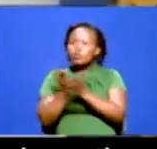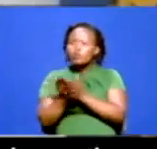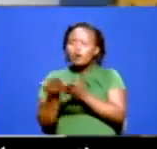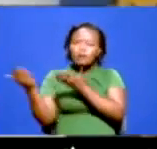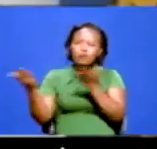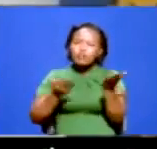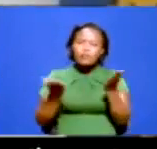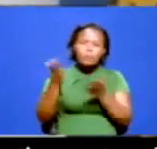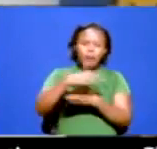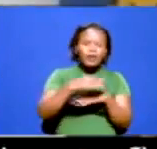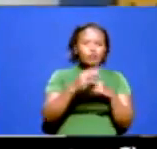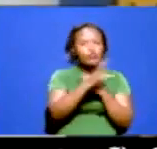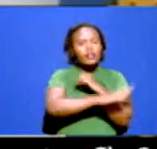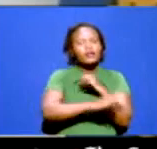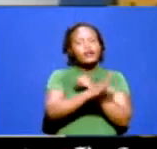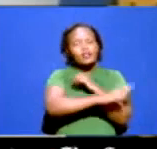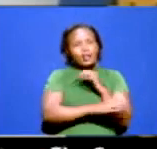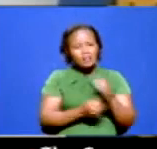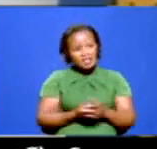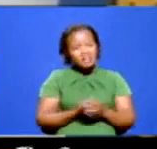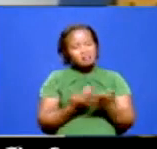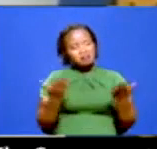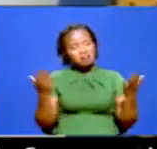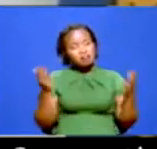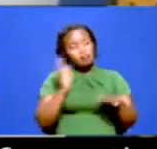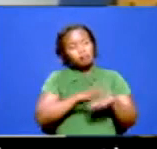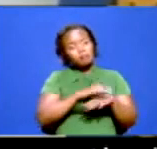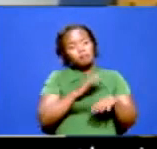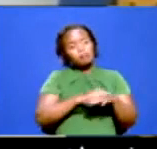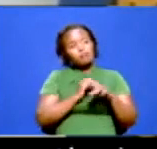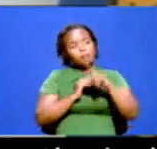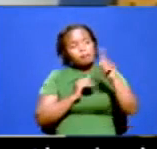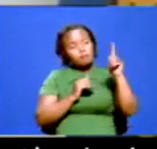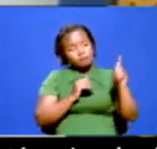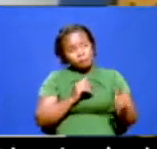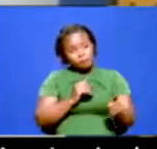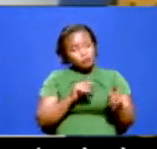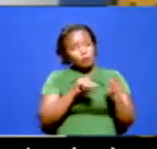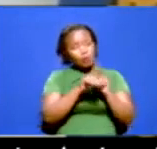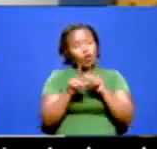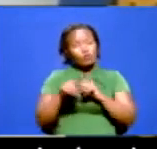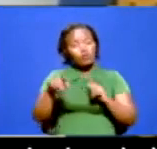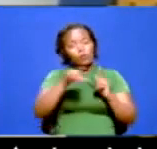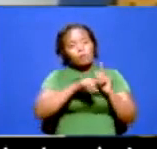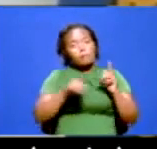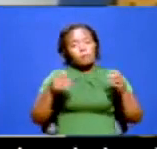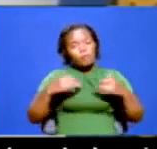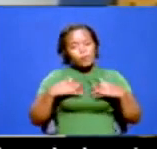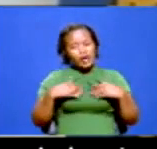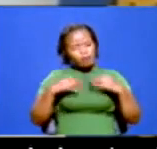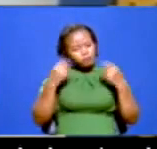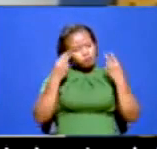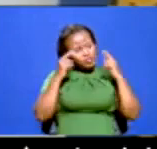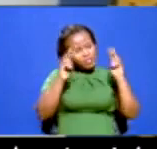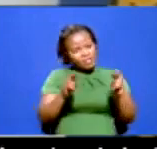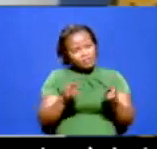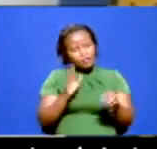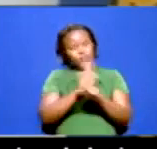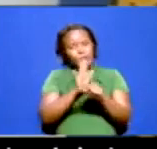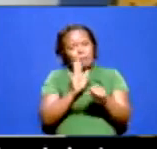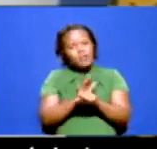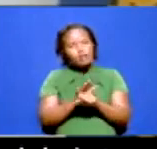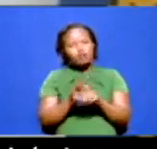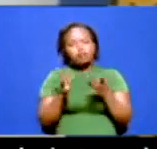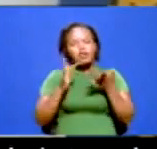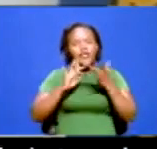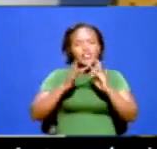Yes. I think it's a good question you're asking, and we've had to see these social media